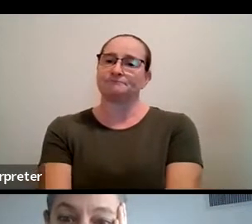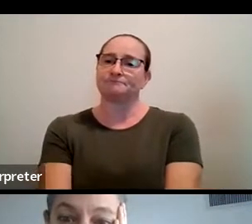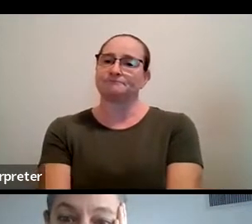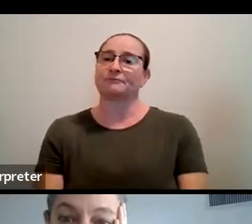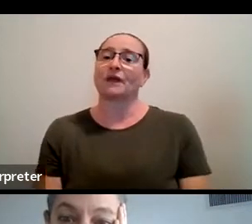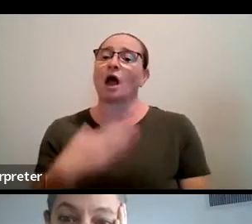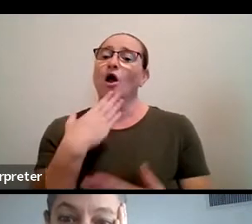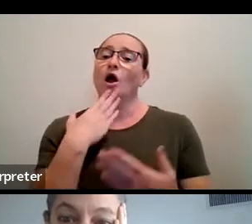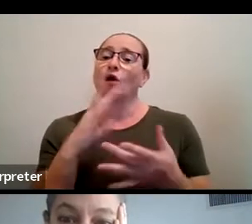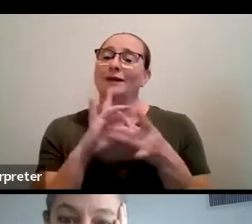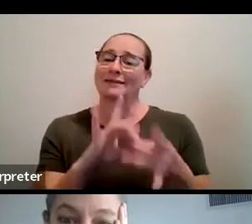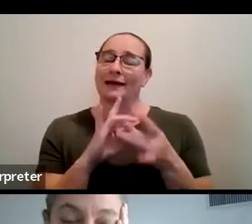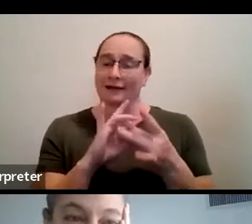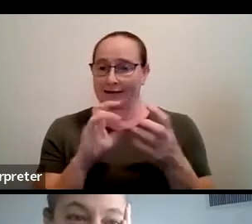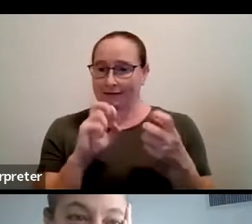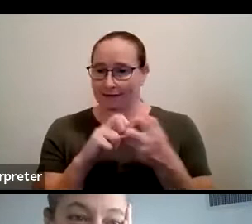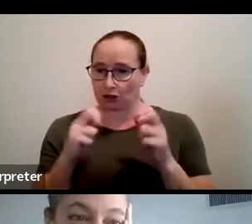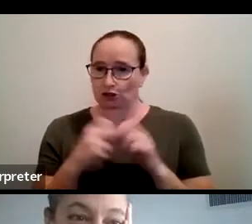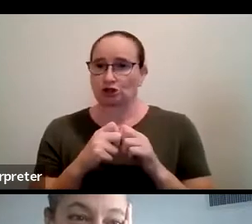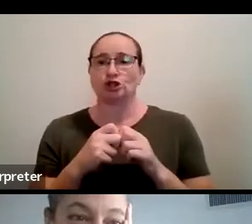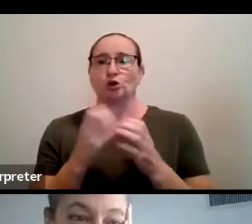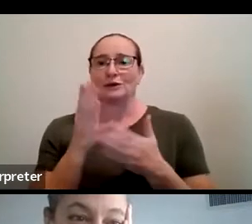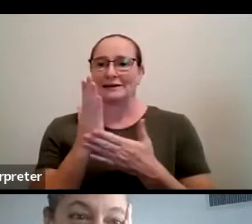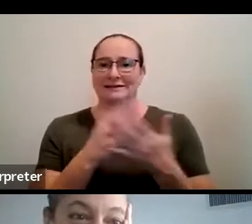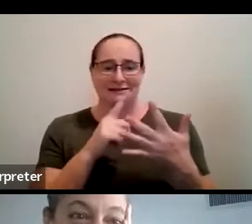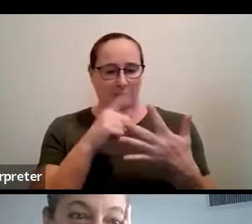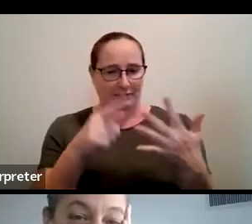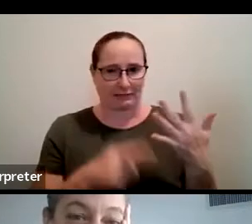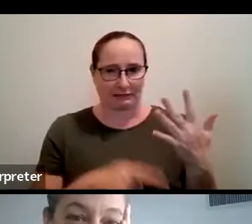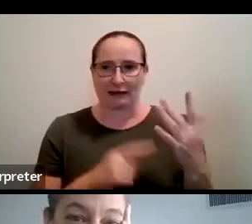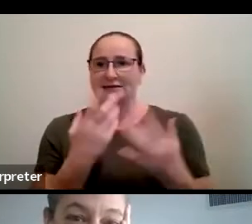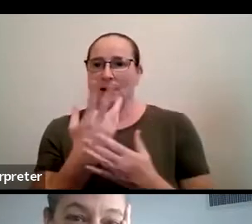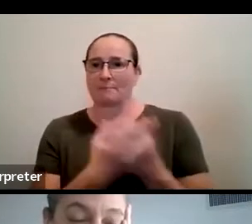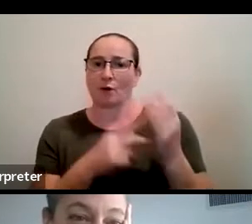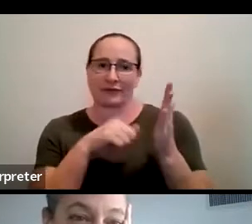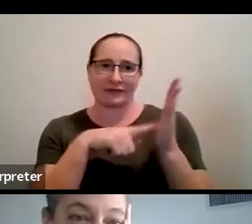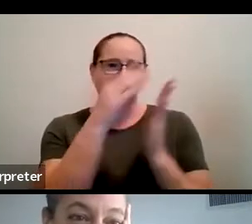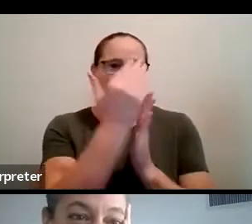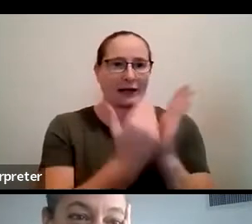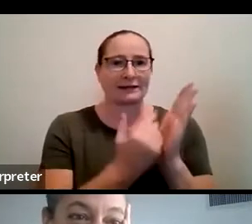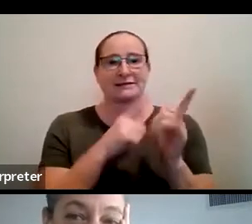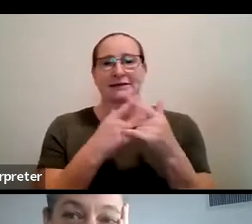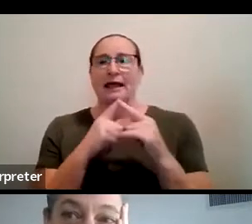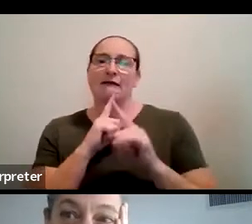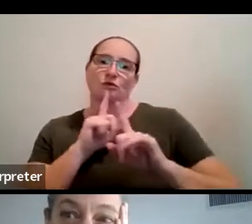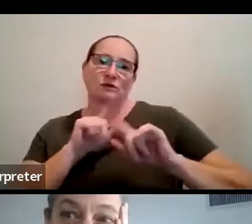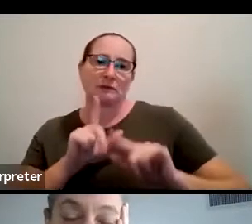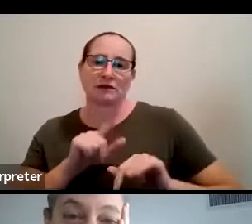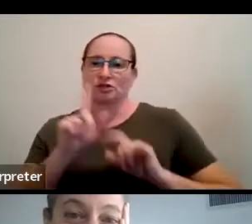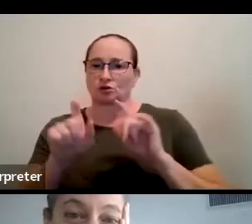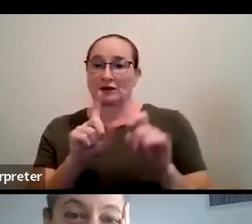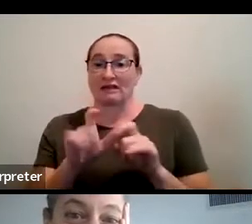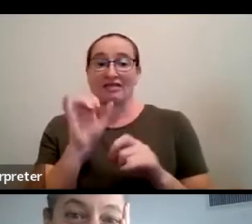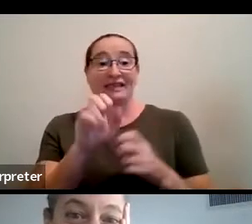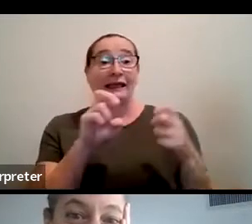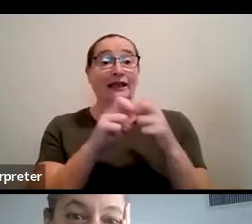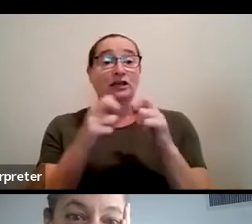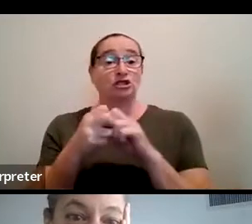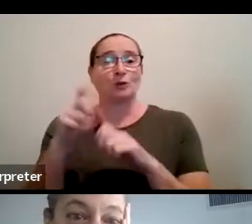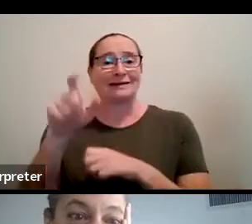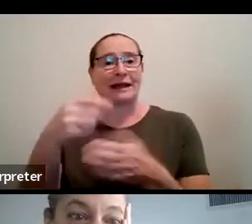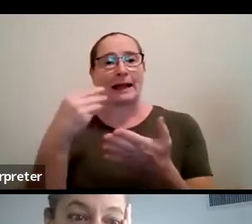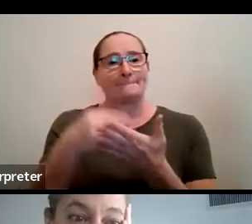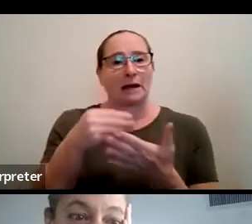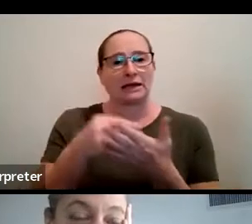issue to some of the things already raised, both in the checklist and then in the responses to question, is this issue of needing money